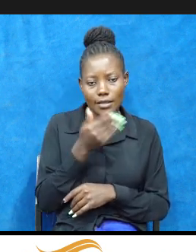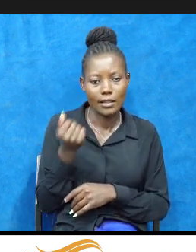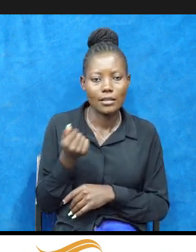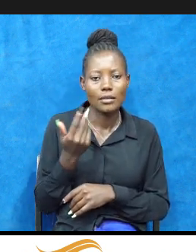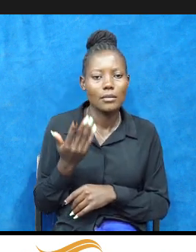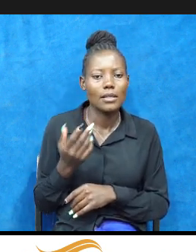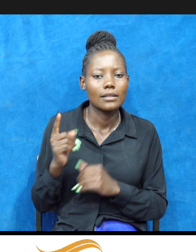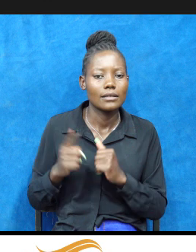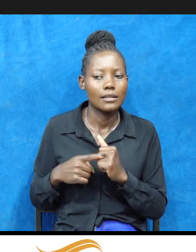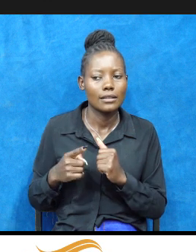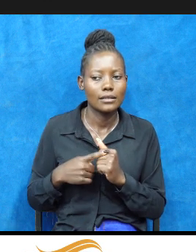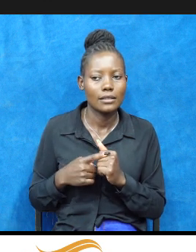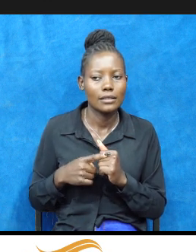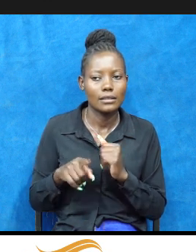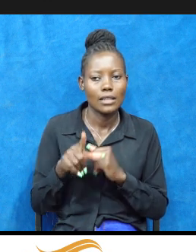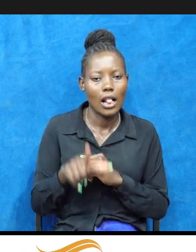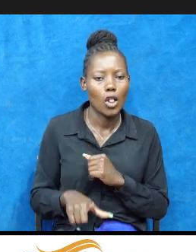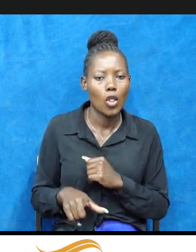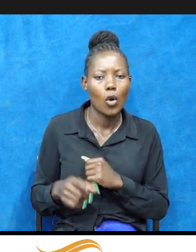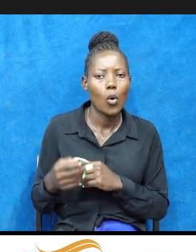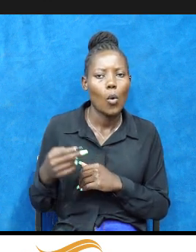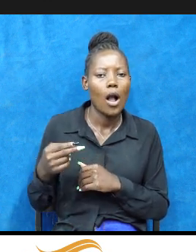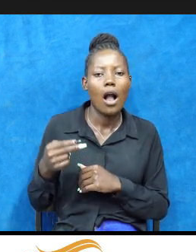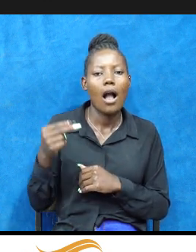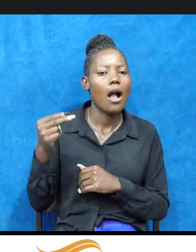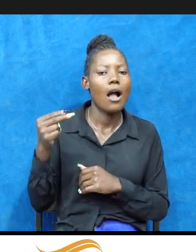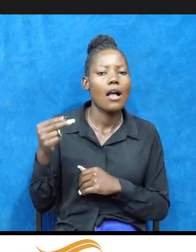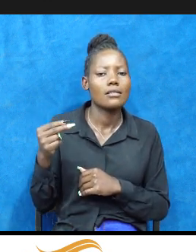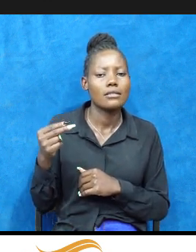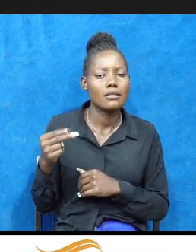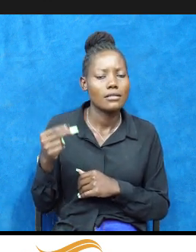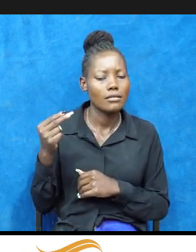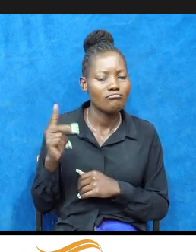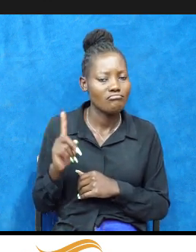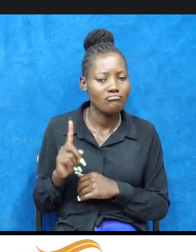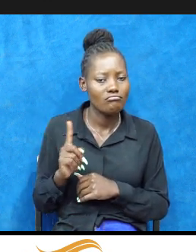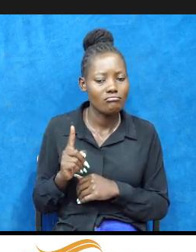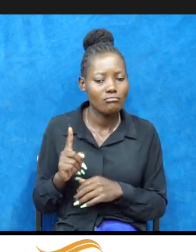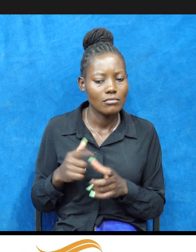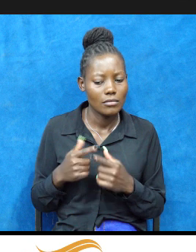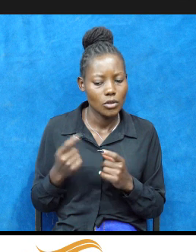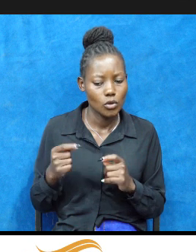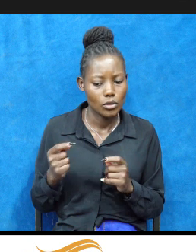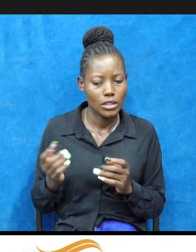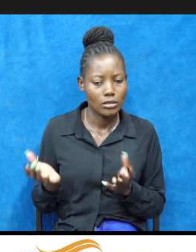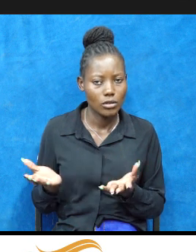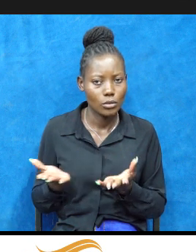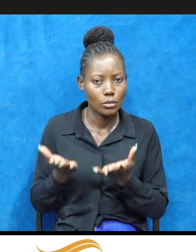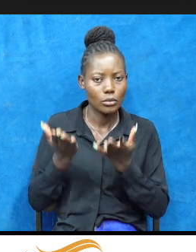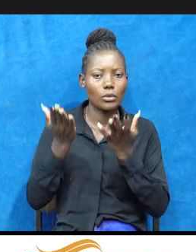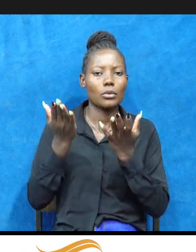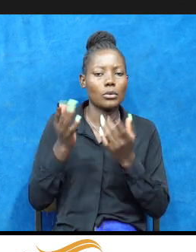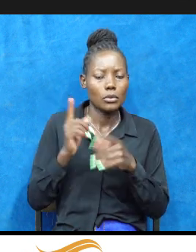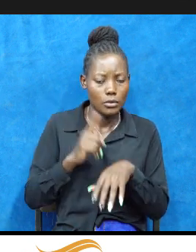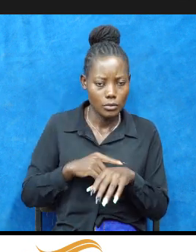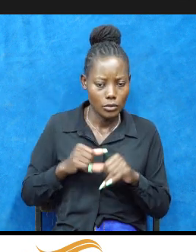start with six hurdles at a lower height. And as you progress through the month, try to raise it up as you go. One thing I